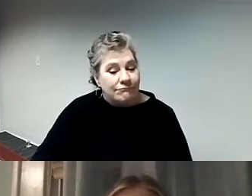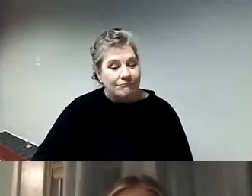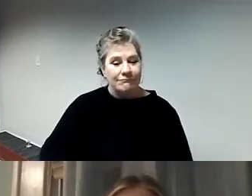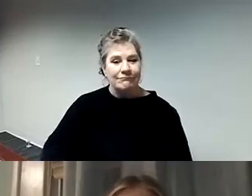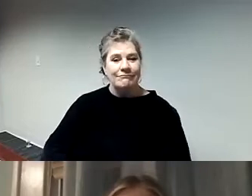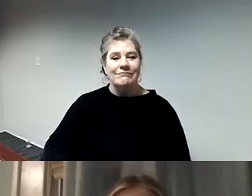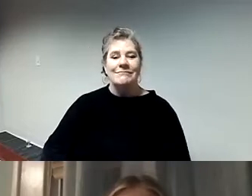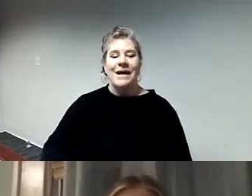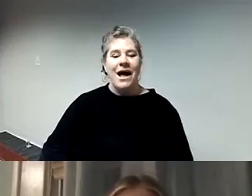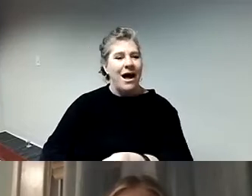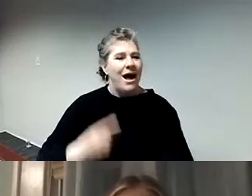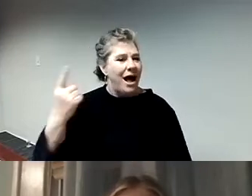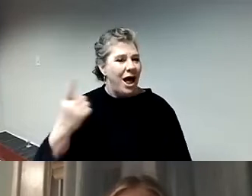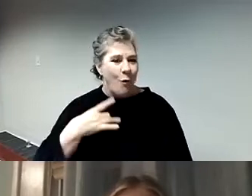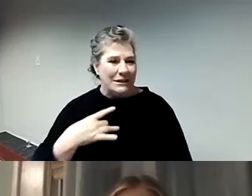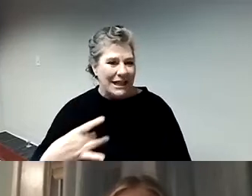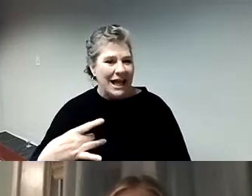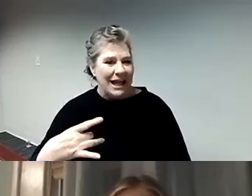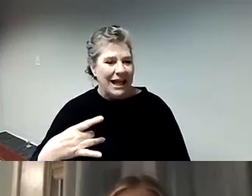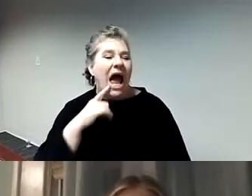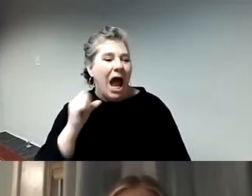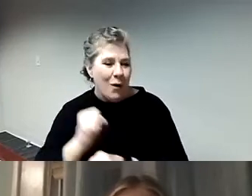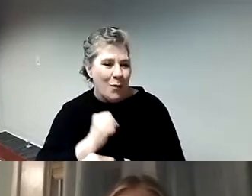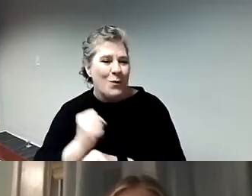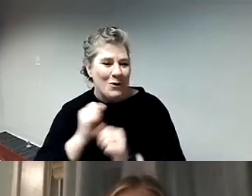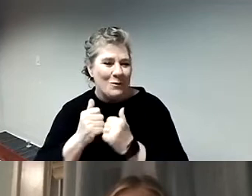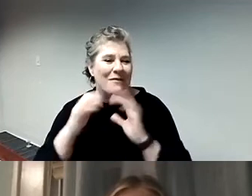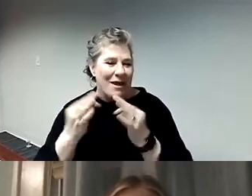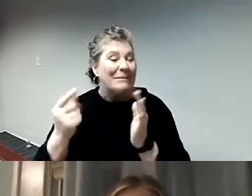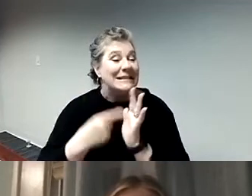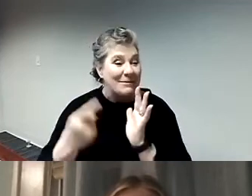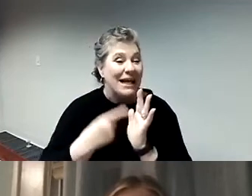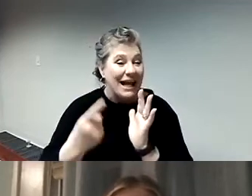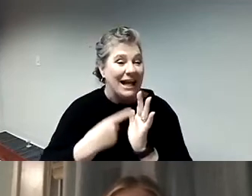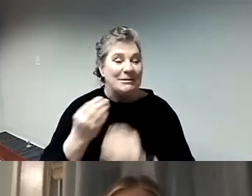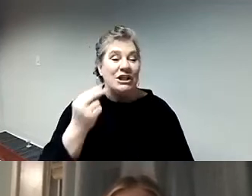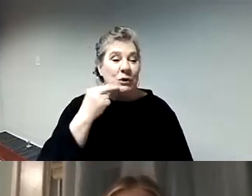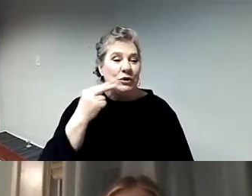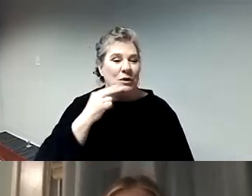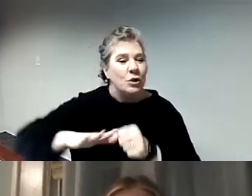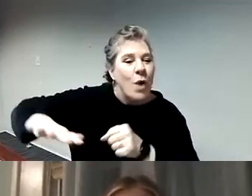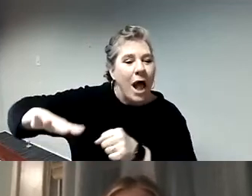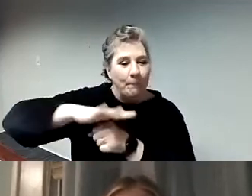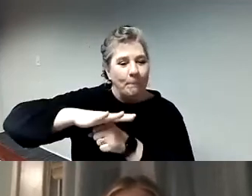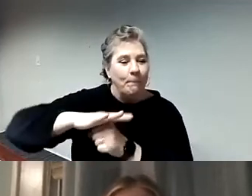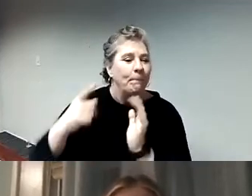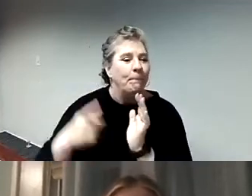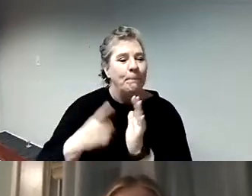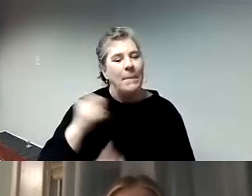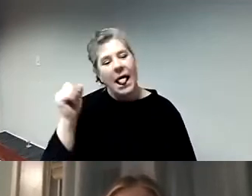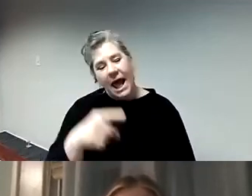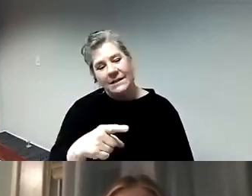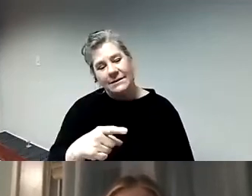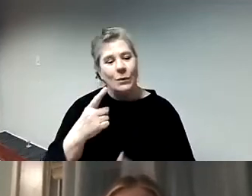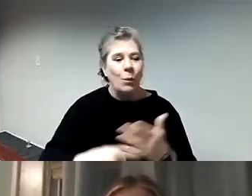I always like to, so I work with families sometimes, like in the nutrition realm, and a lot of times I'll ask like what